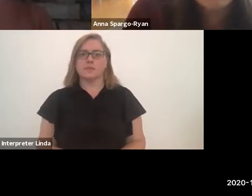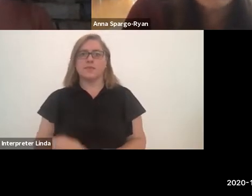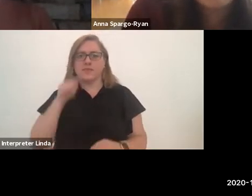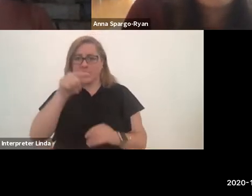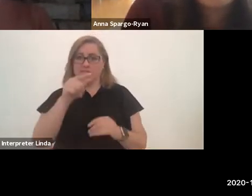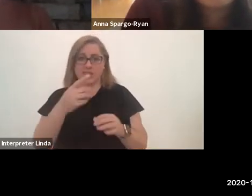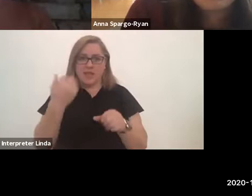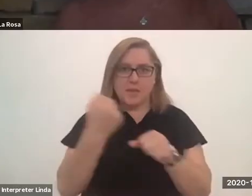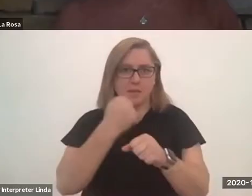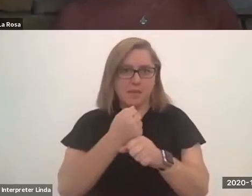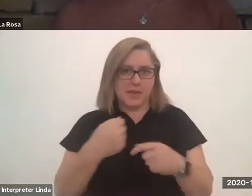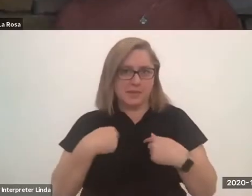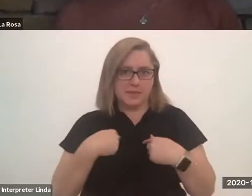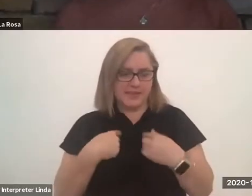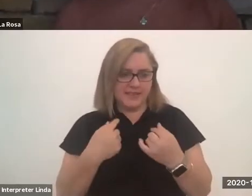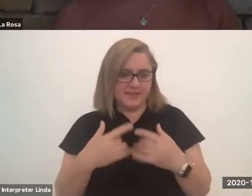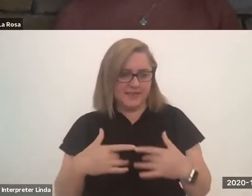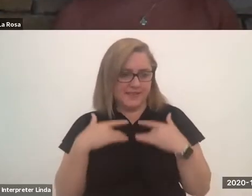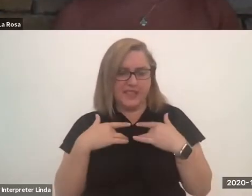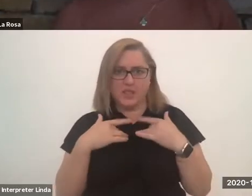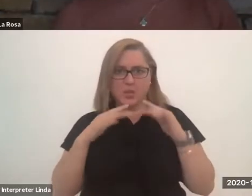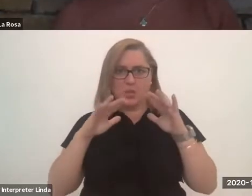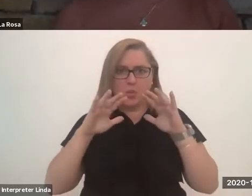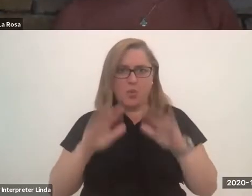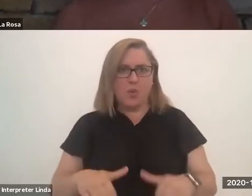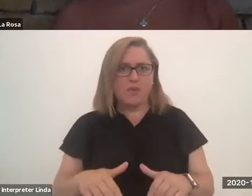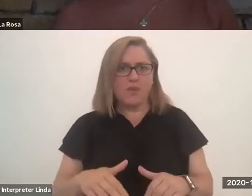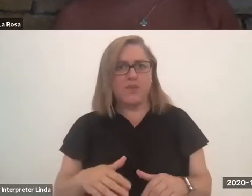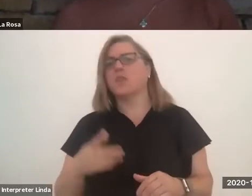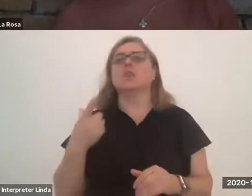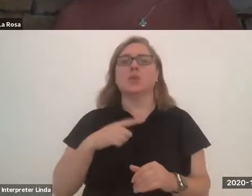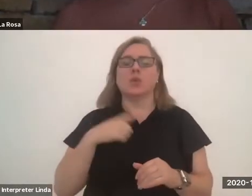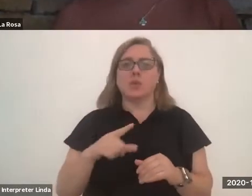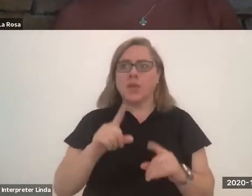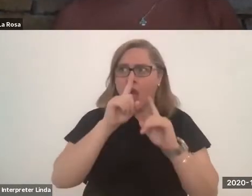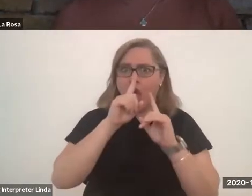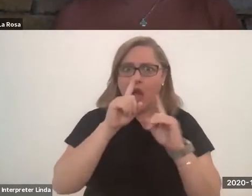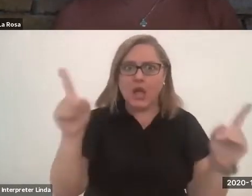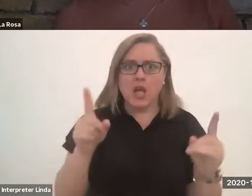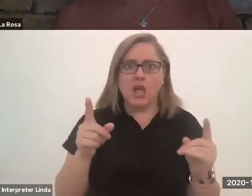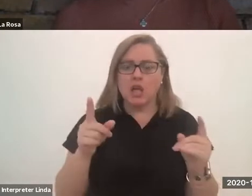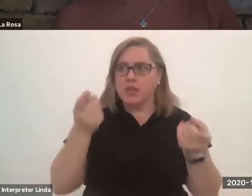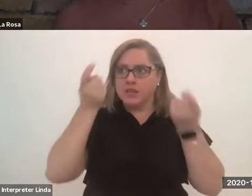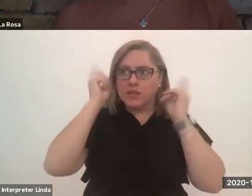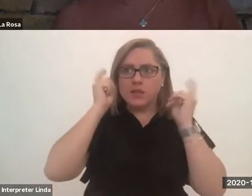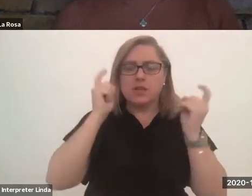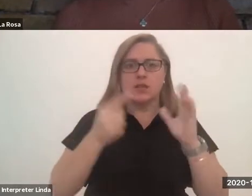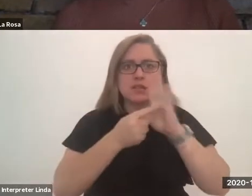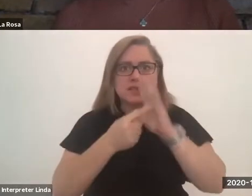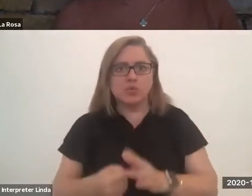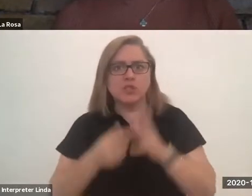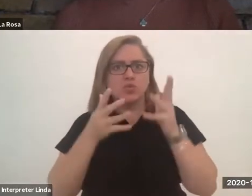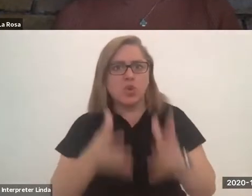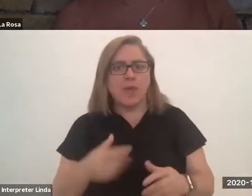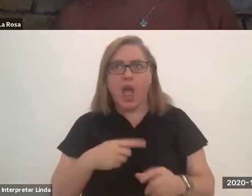that, yeah, maybe they were right. Maybe I wasn't capable of being a good parent if I was so anxious and so depressed. And